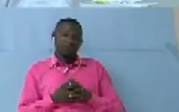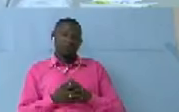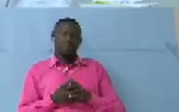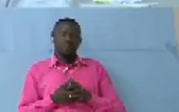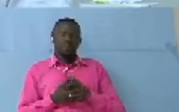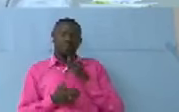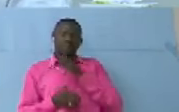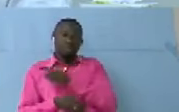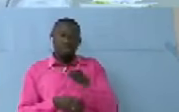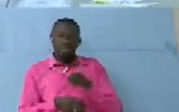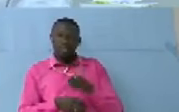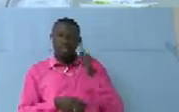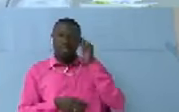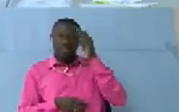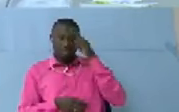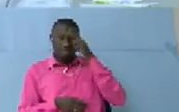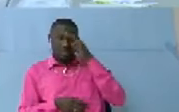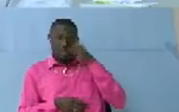you on your genitals?